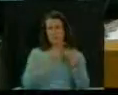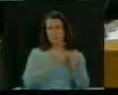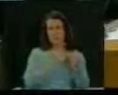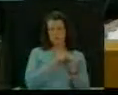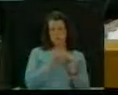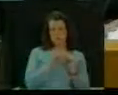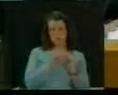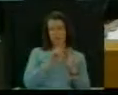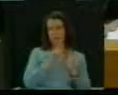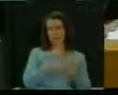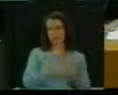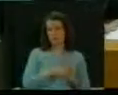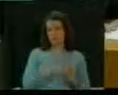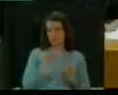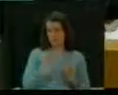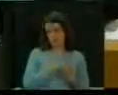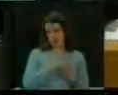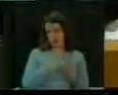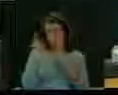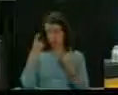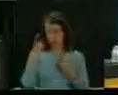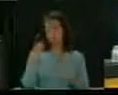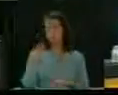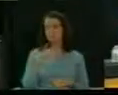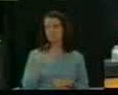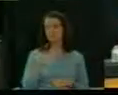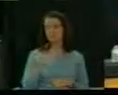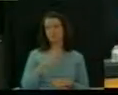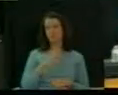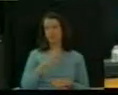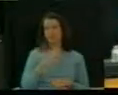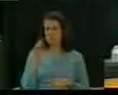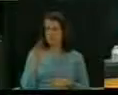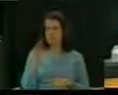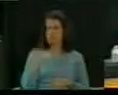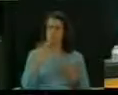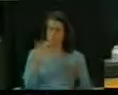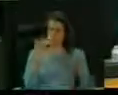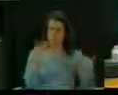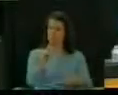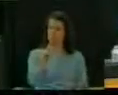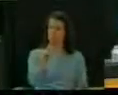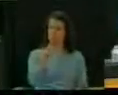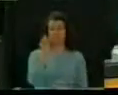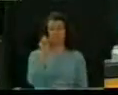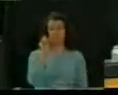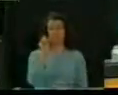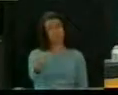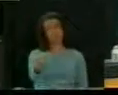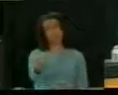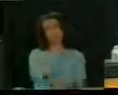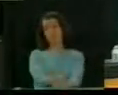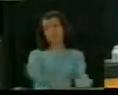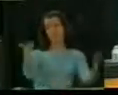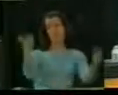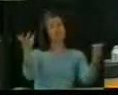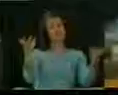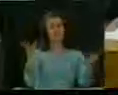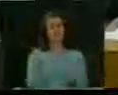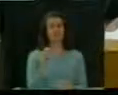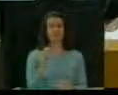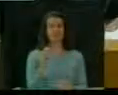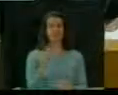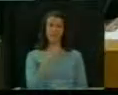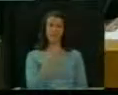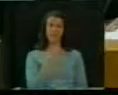to withdraw number 906 at this time and perhaps bring it back later, if that's what we're looking at. Make a motion, we just go ahead and do it.